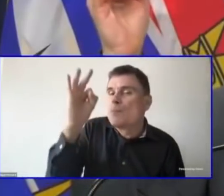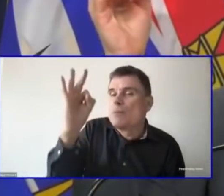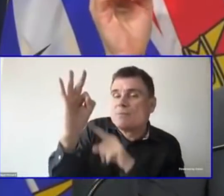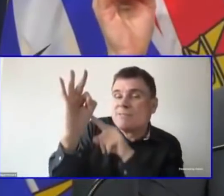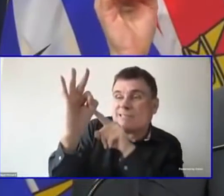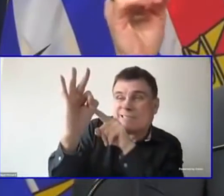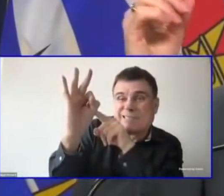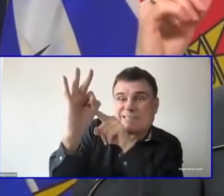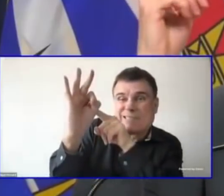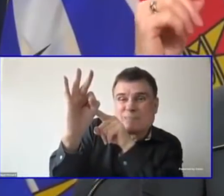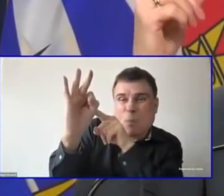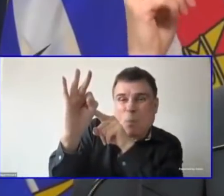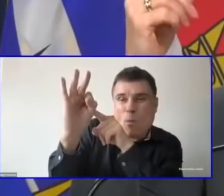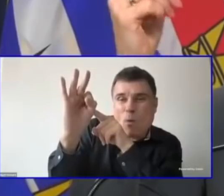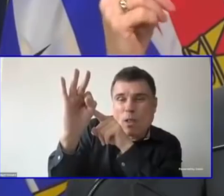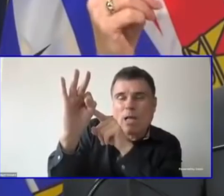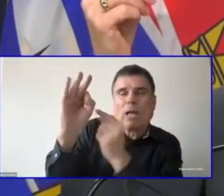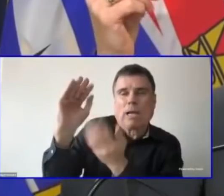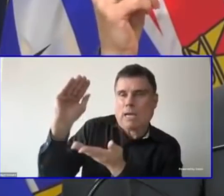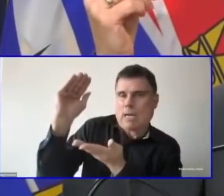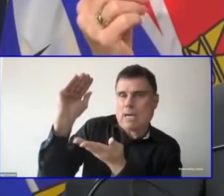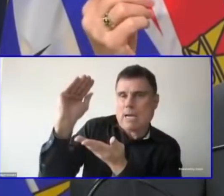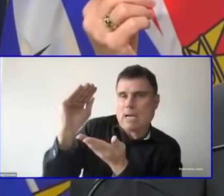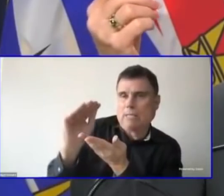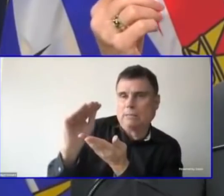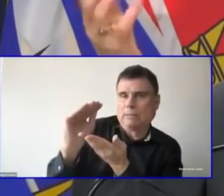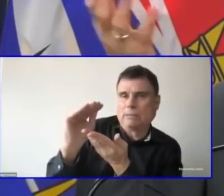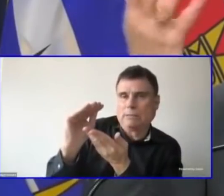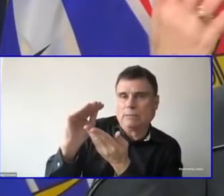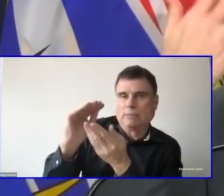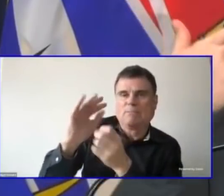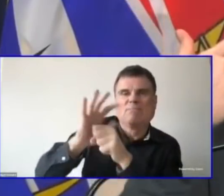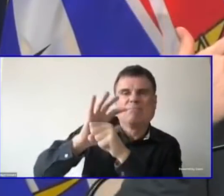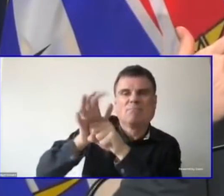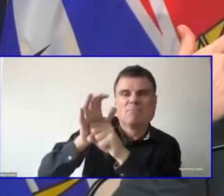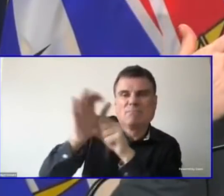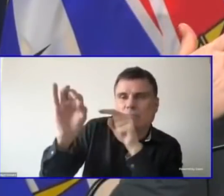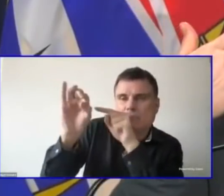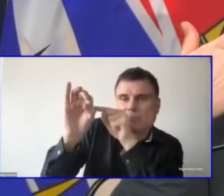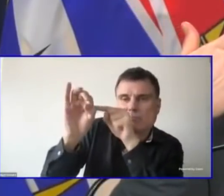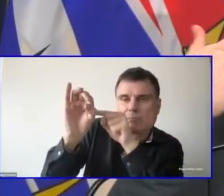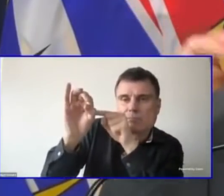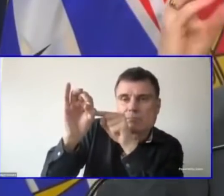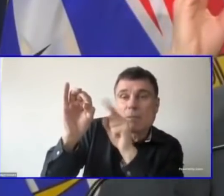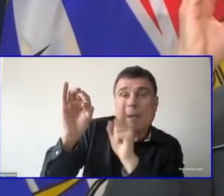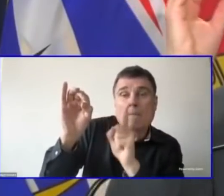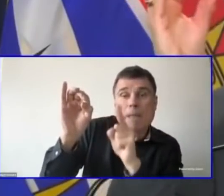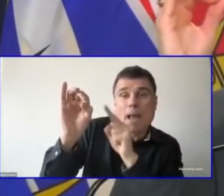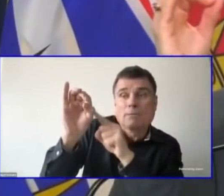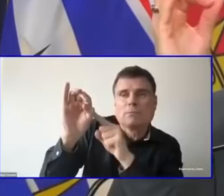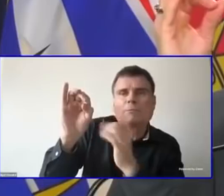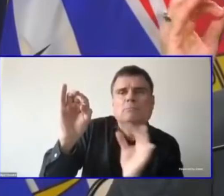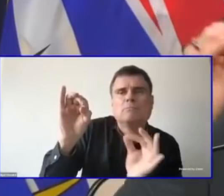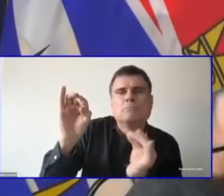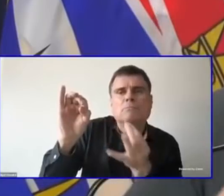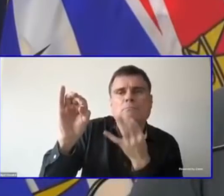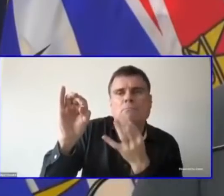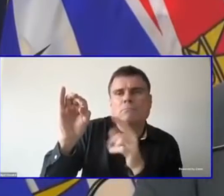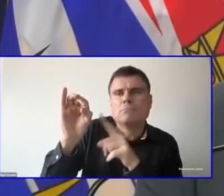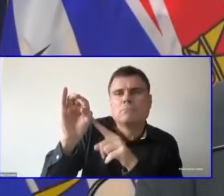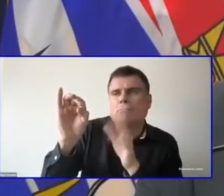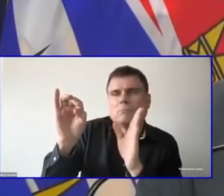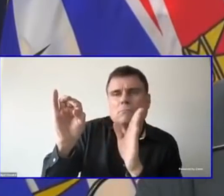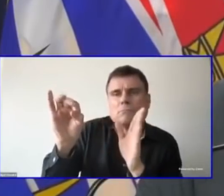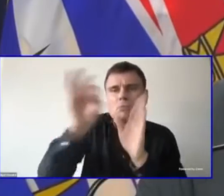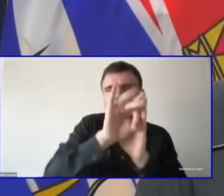less virus in it, but if that virus is more infectious, you can get infected with the smaller droplets. When